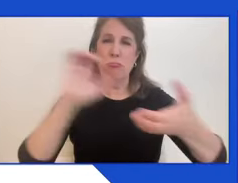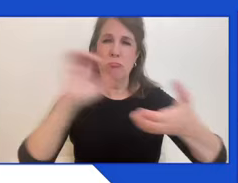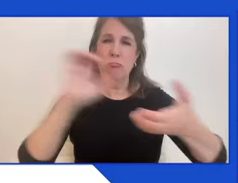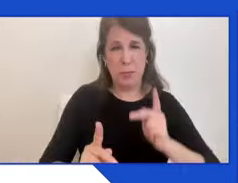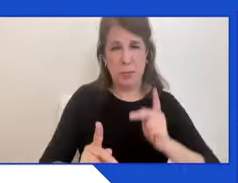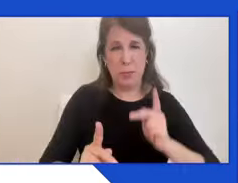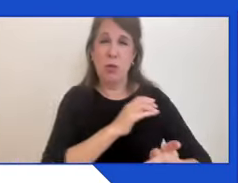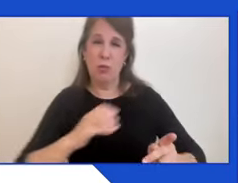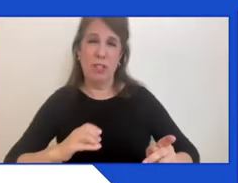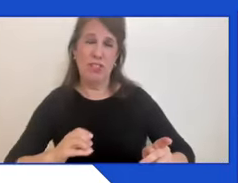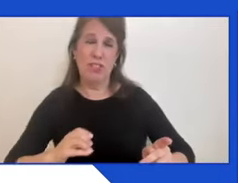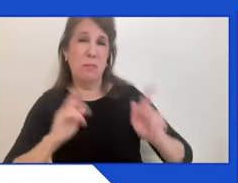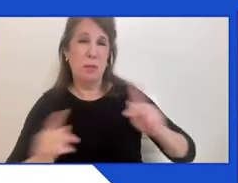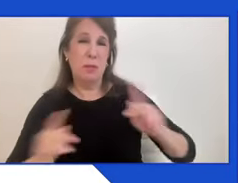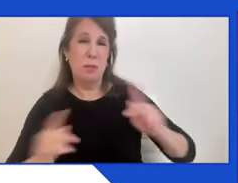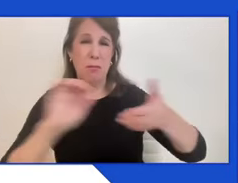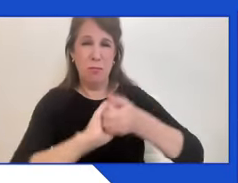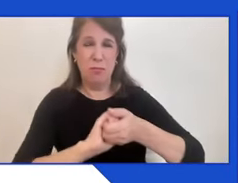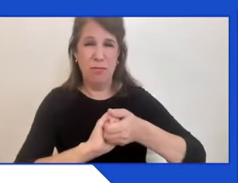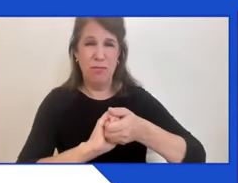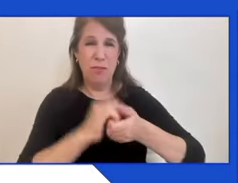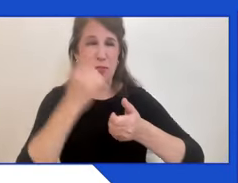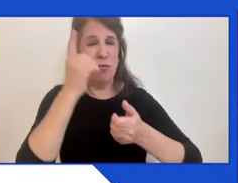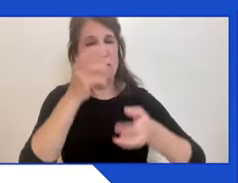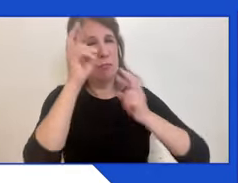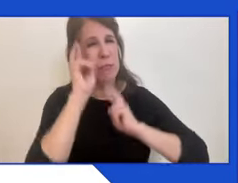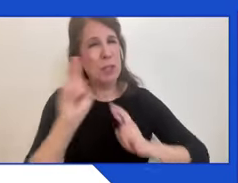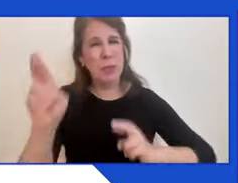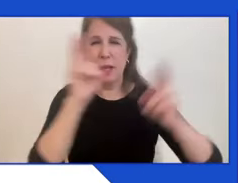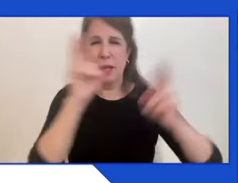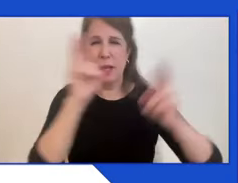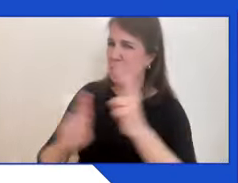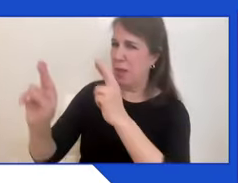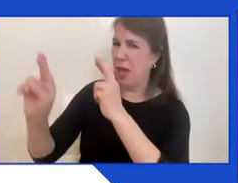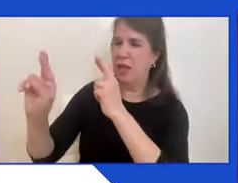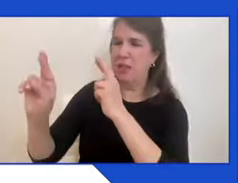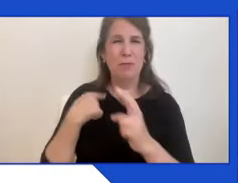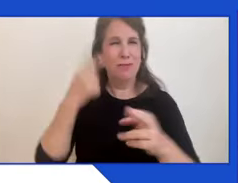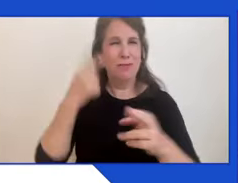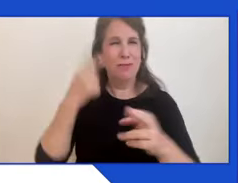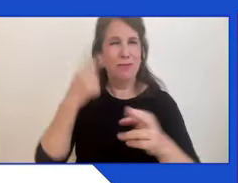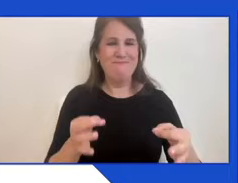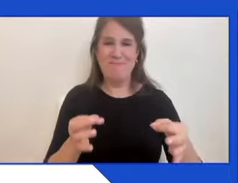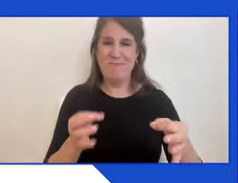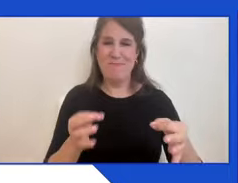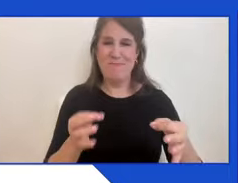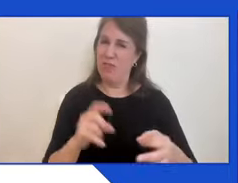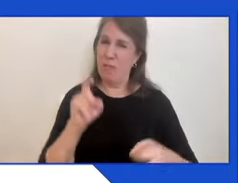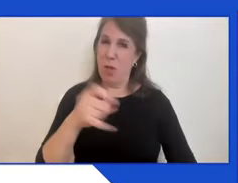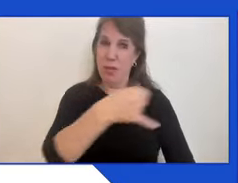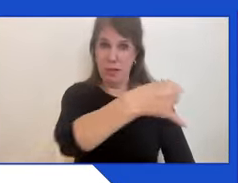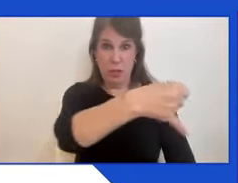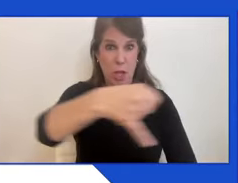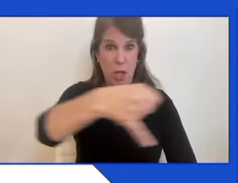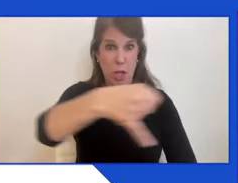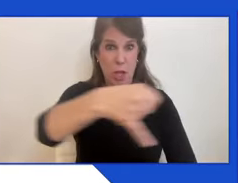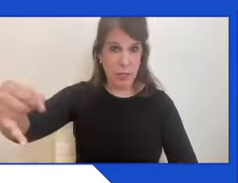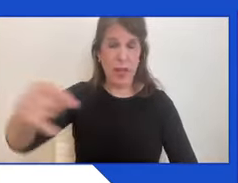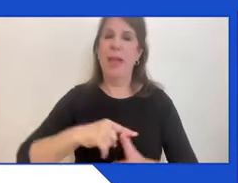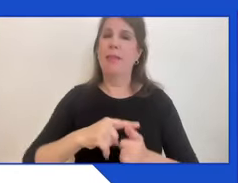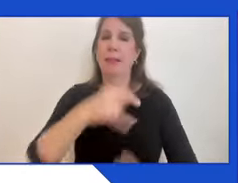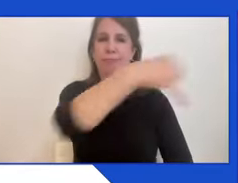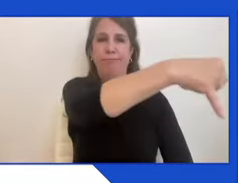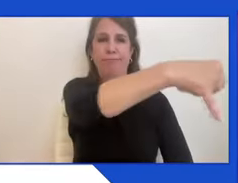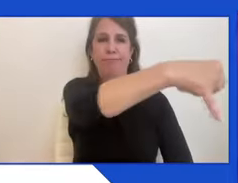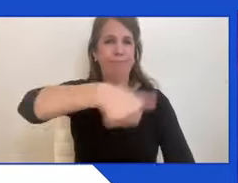to shoulder and we made this declaration: if a line has to be drawn, then draw that